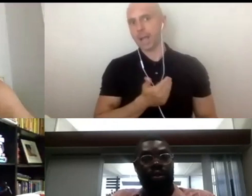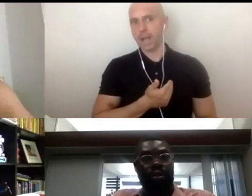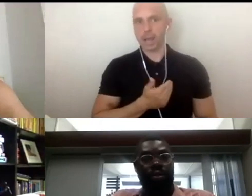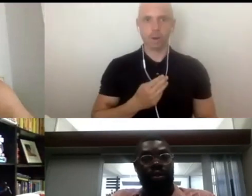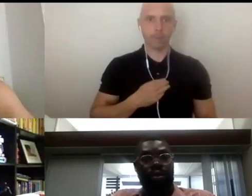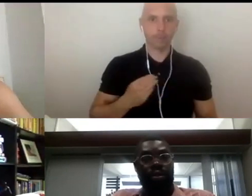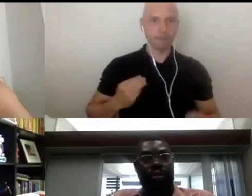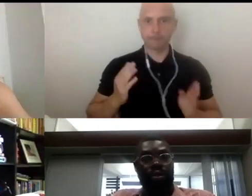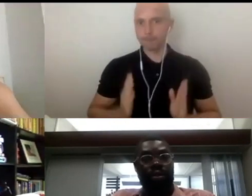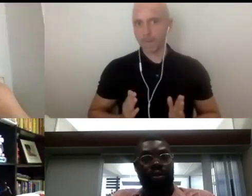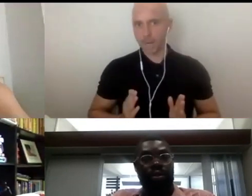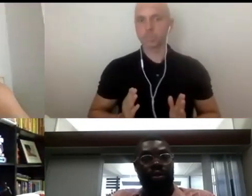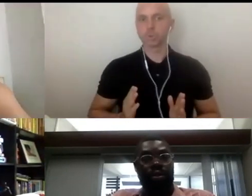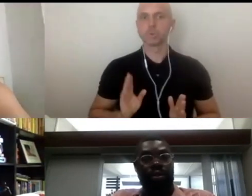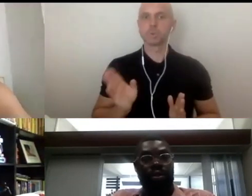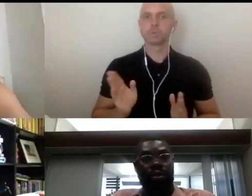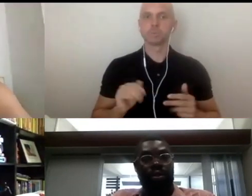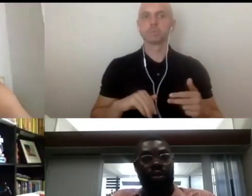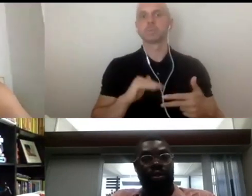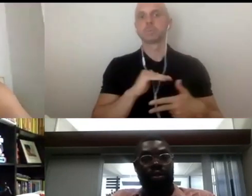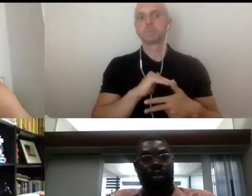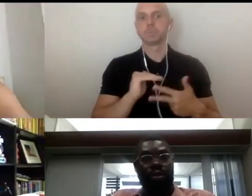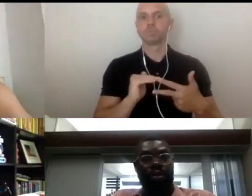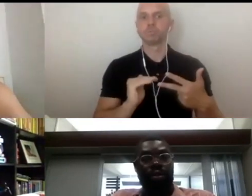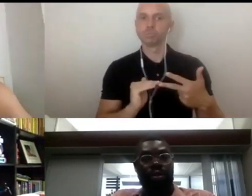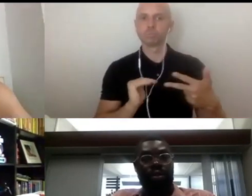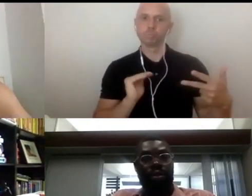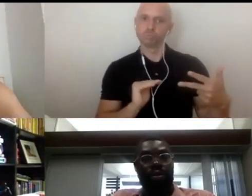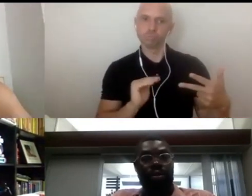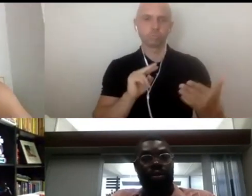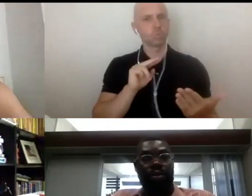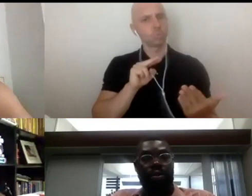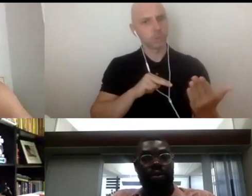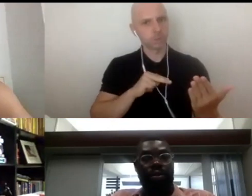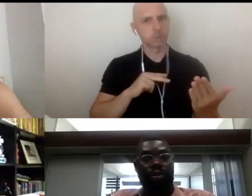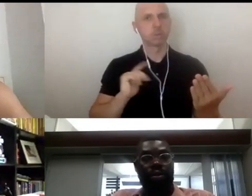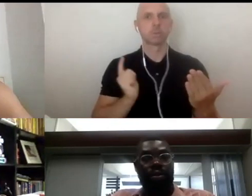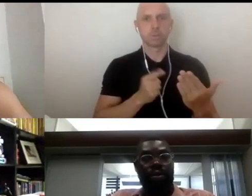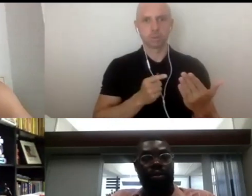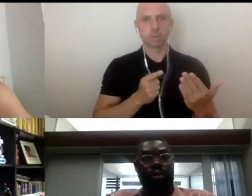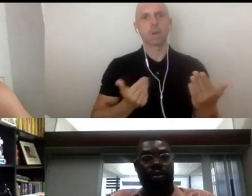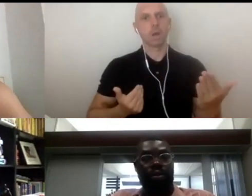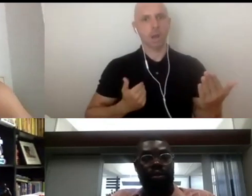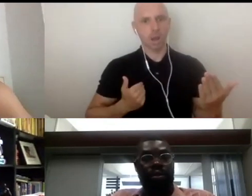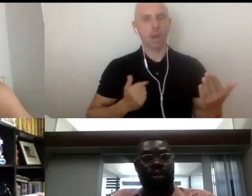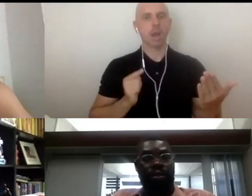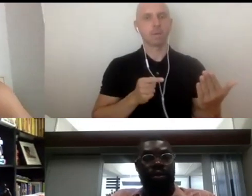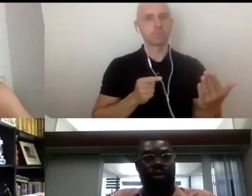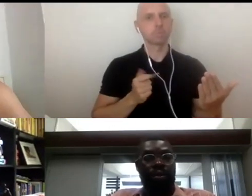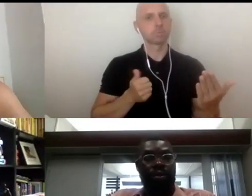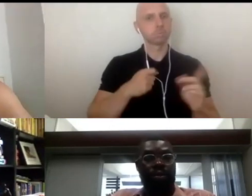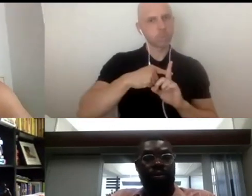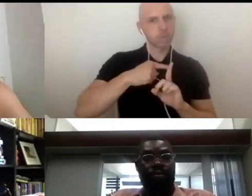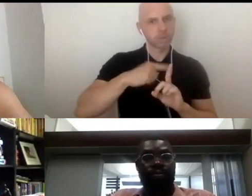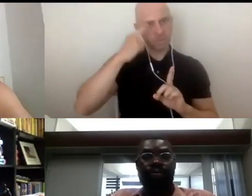in the province's Stage 3 framework. And we look forward, we thought under those guidelines, there was a real window to getting back to work and